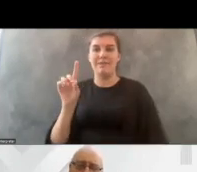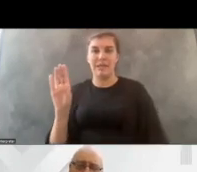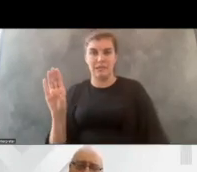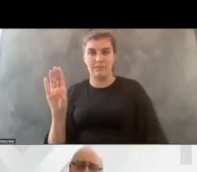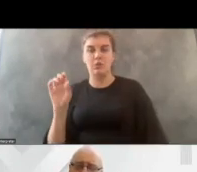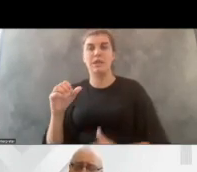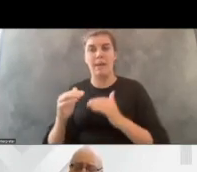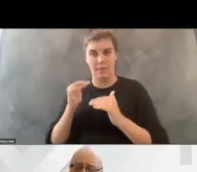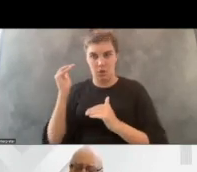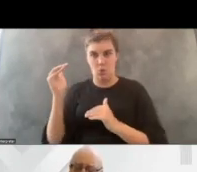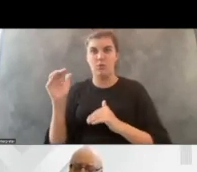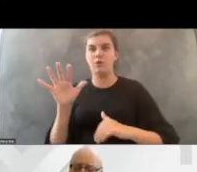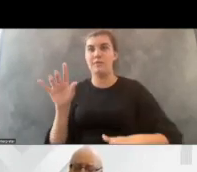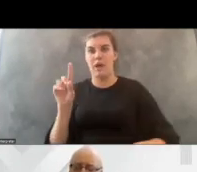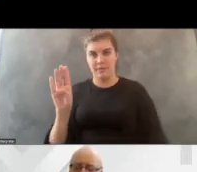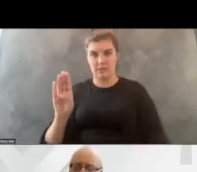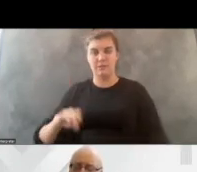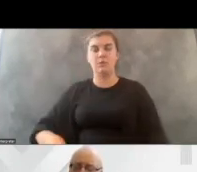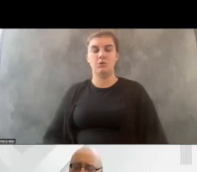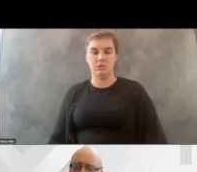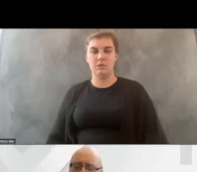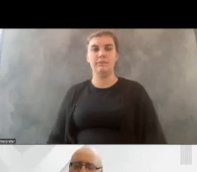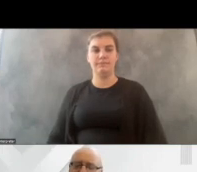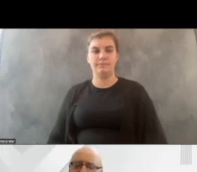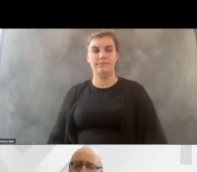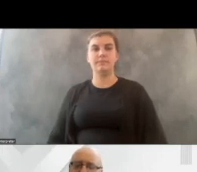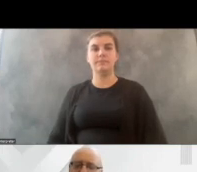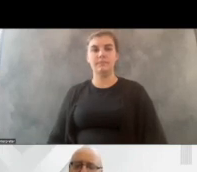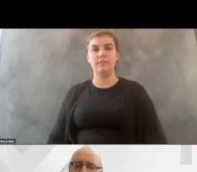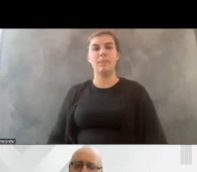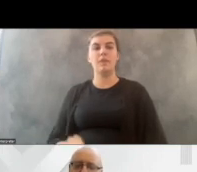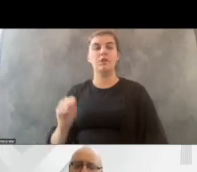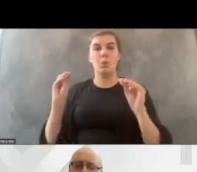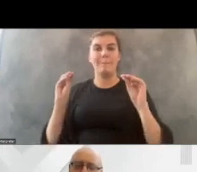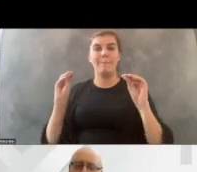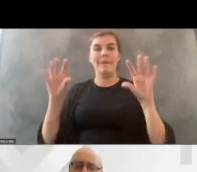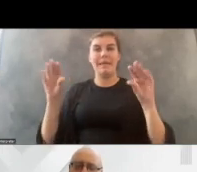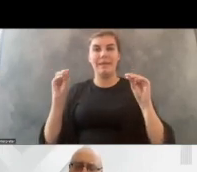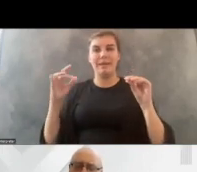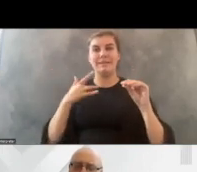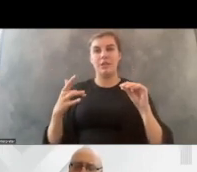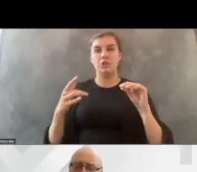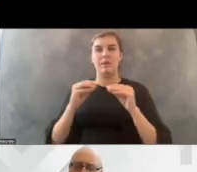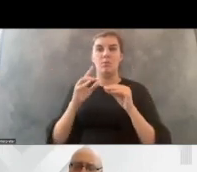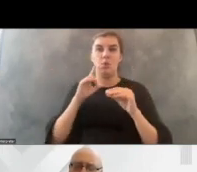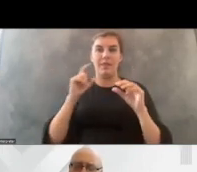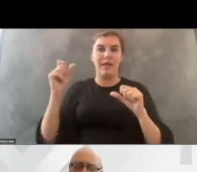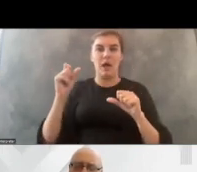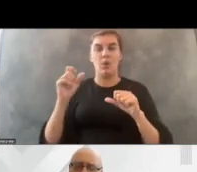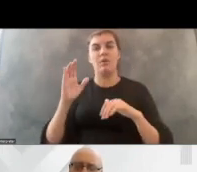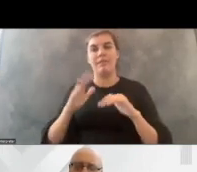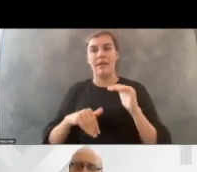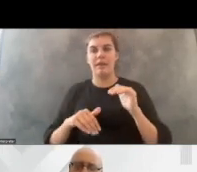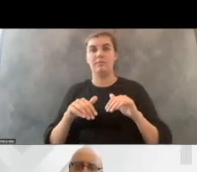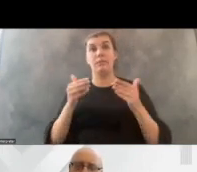drivers. The signal is flashing red, and the east-west direction is flashing yellow.